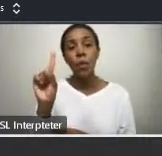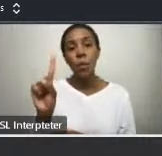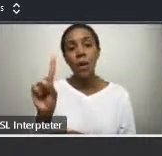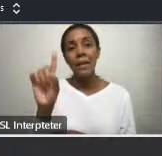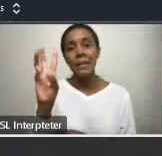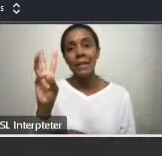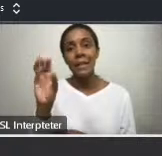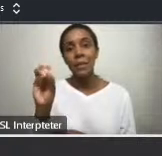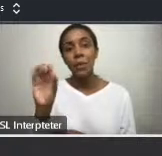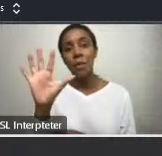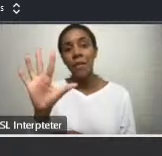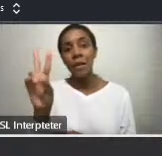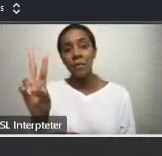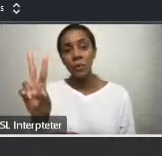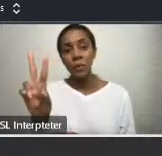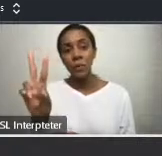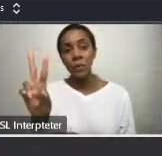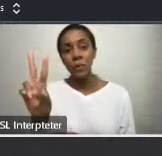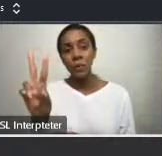016052000029,